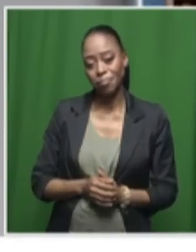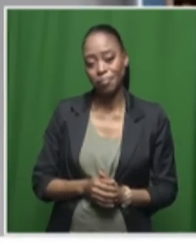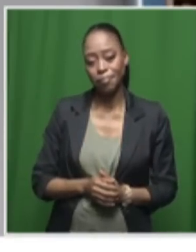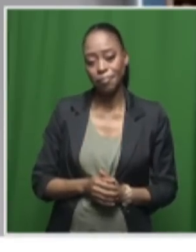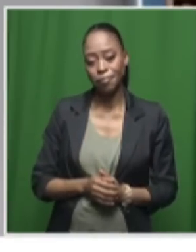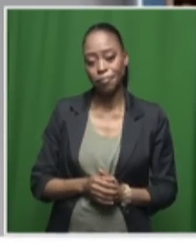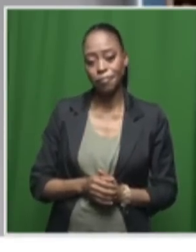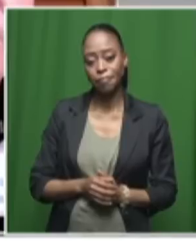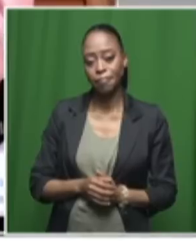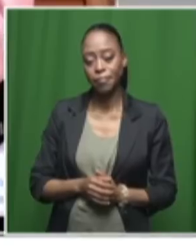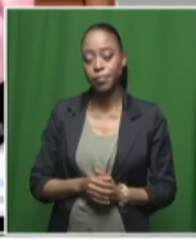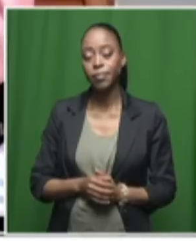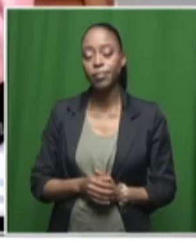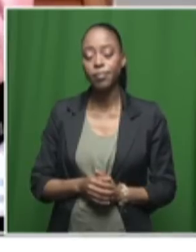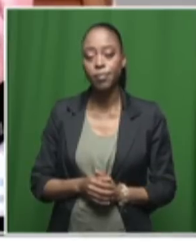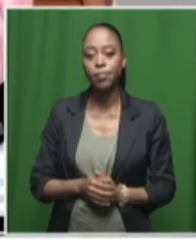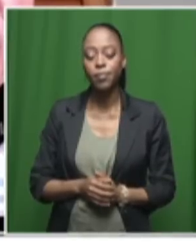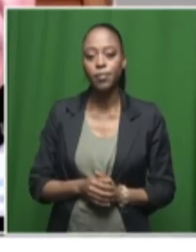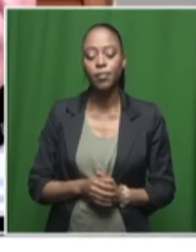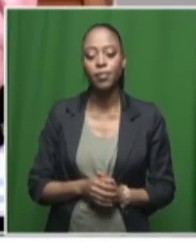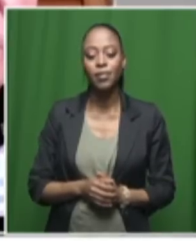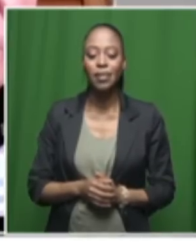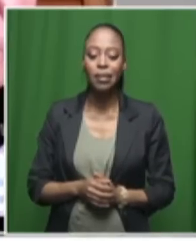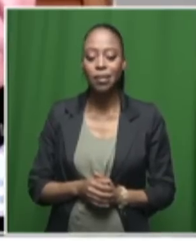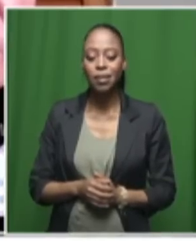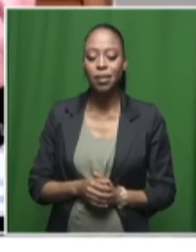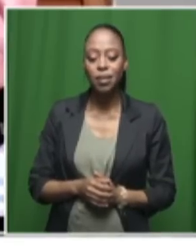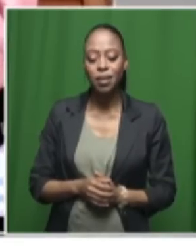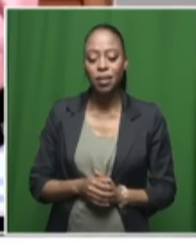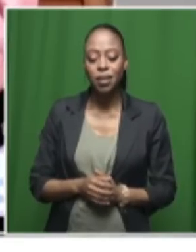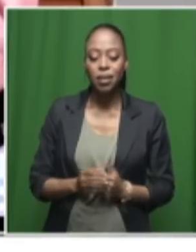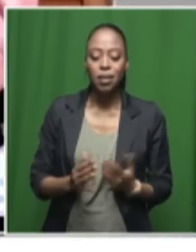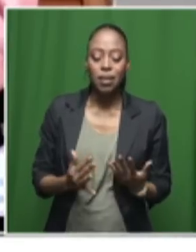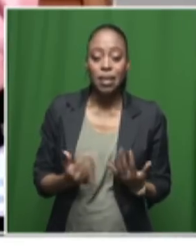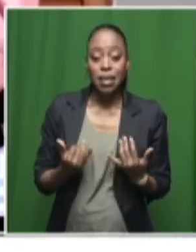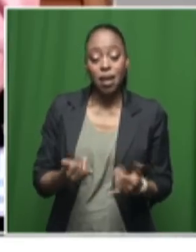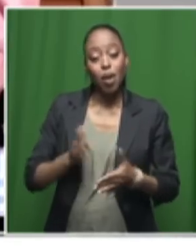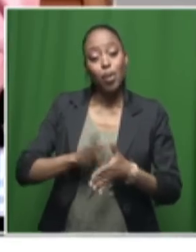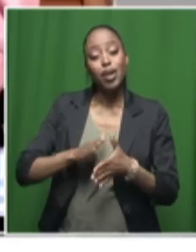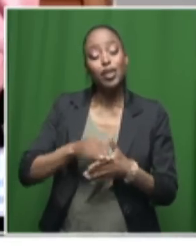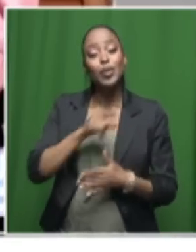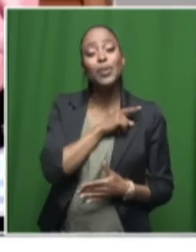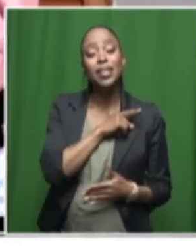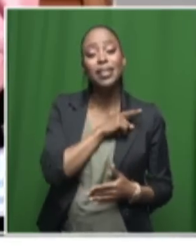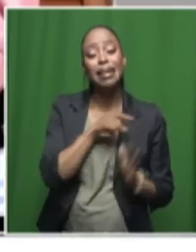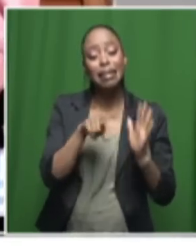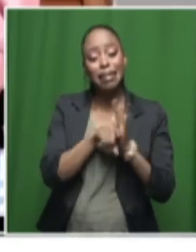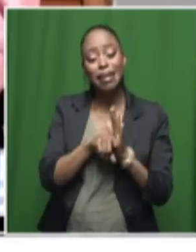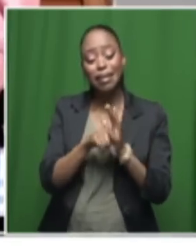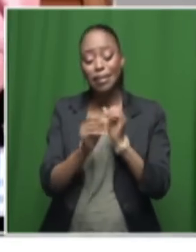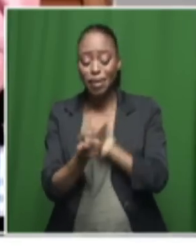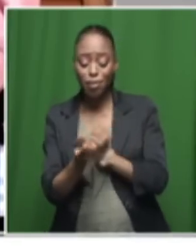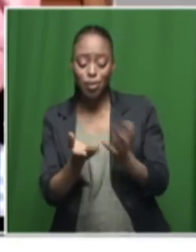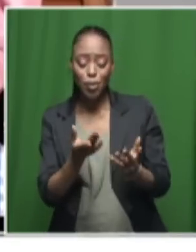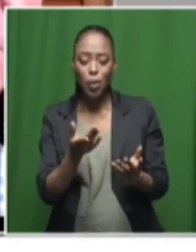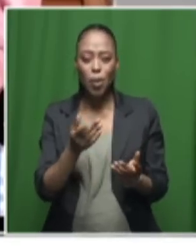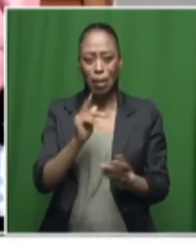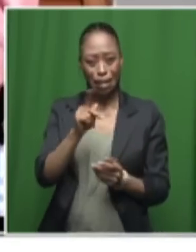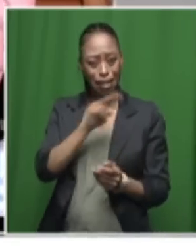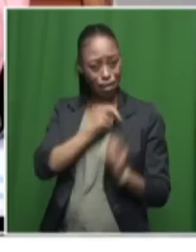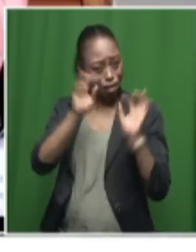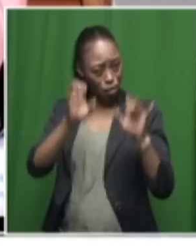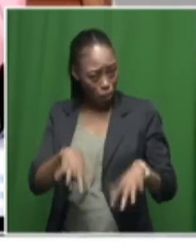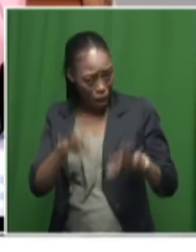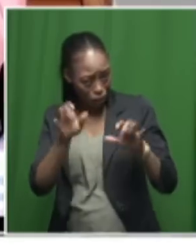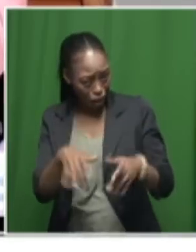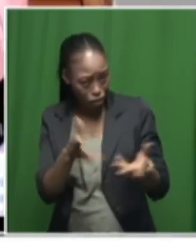Yeah. But what's being given as a reason to the negative growth is the KwaZulu-Natal